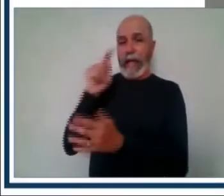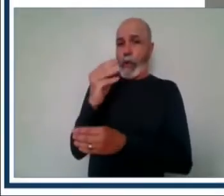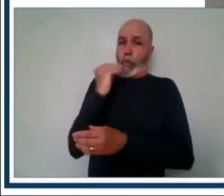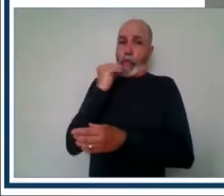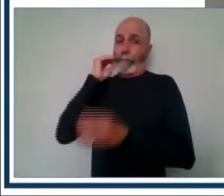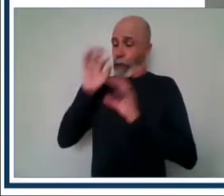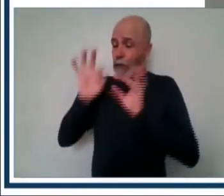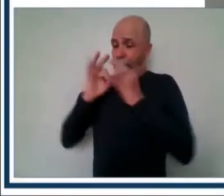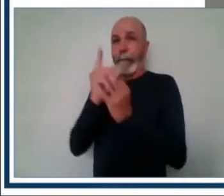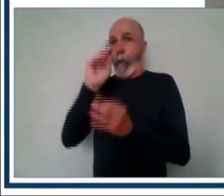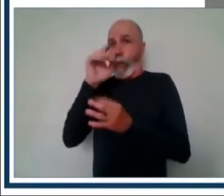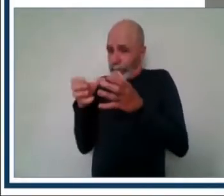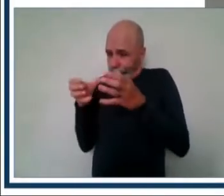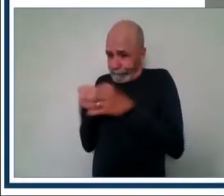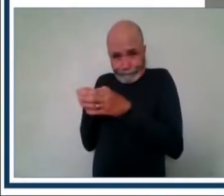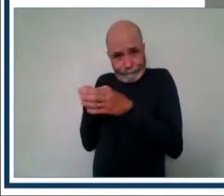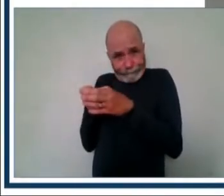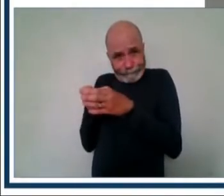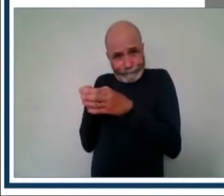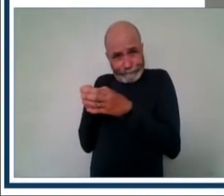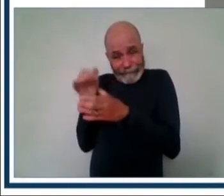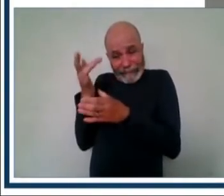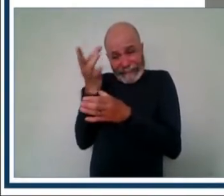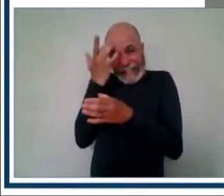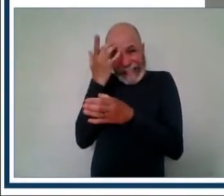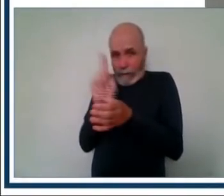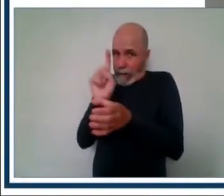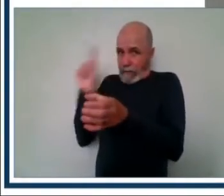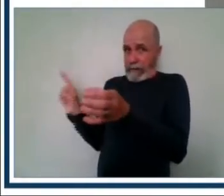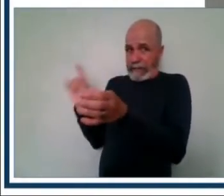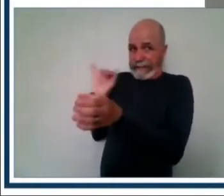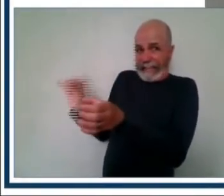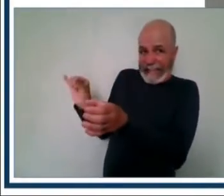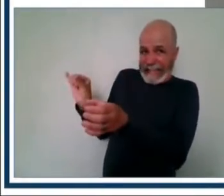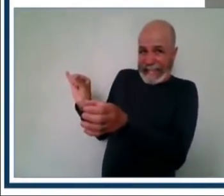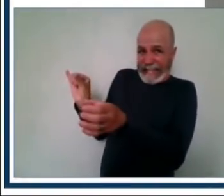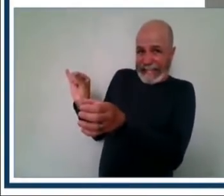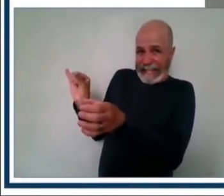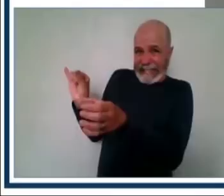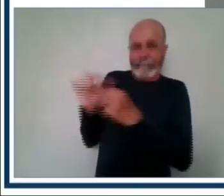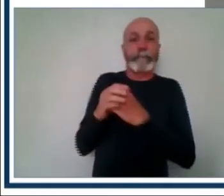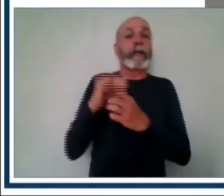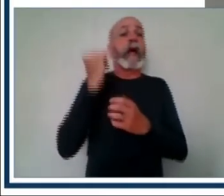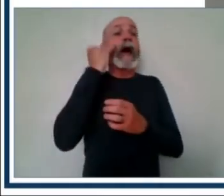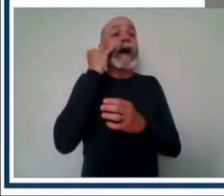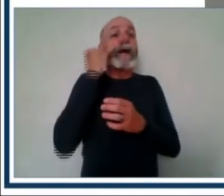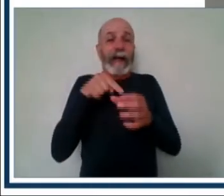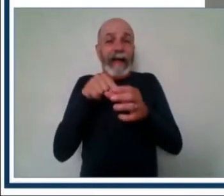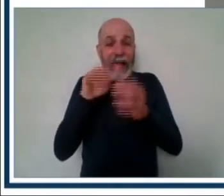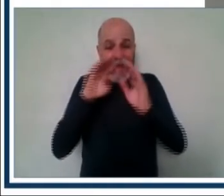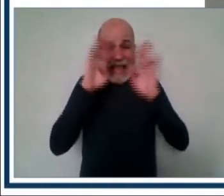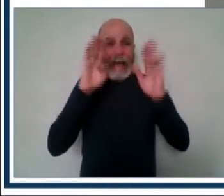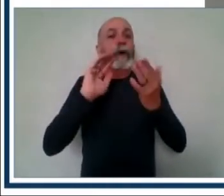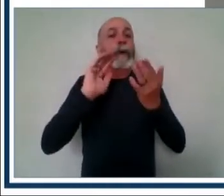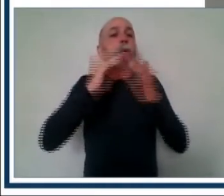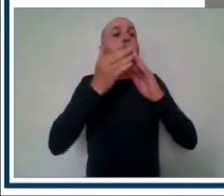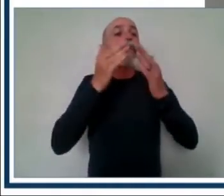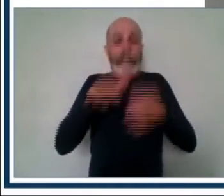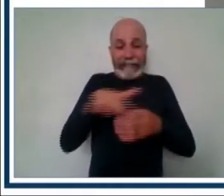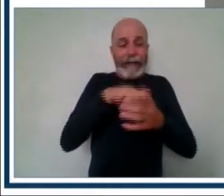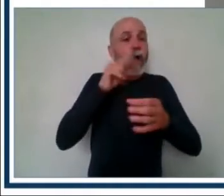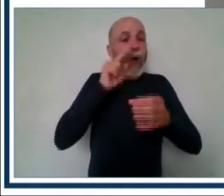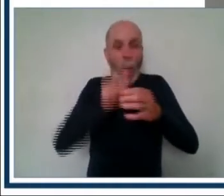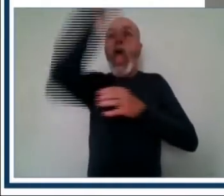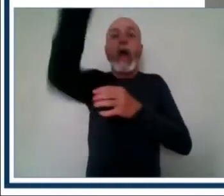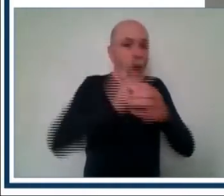not travel outside your community unless you absolutely need to. Get tested and get your vaccine.